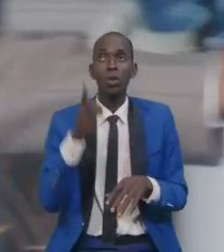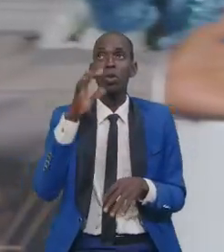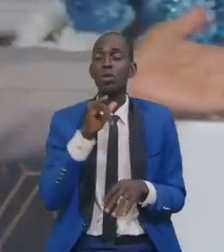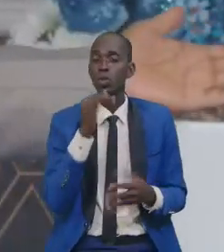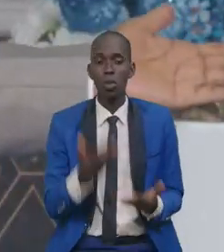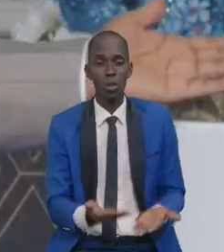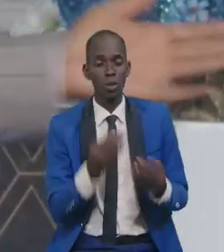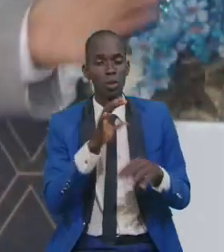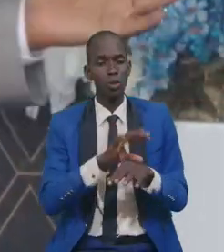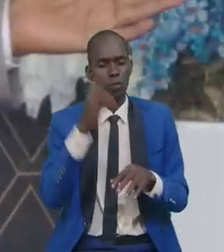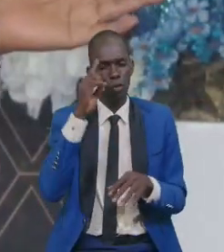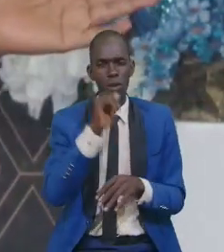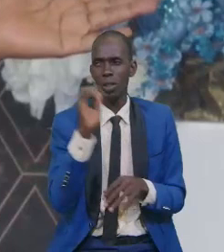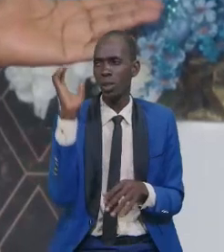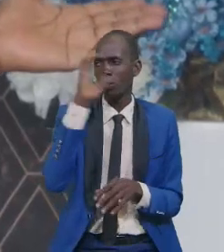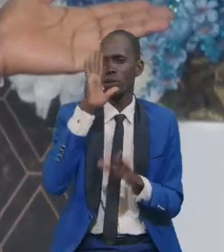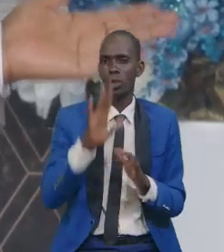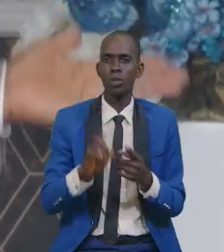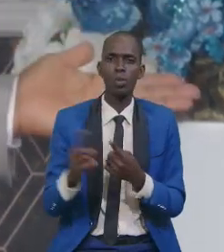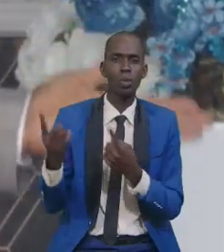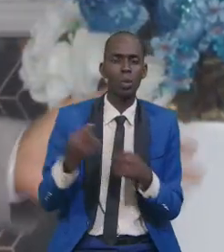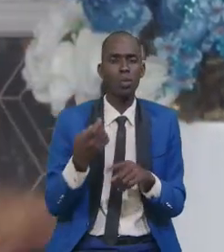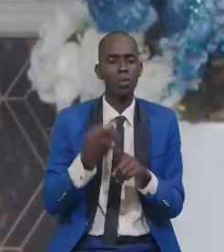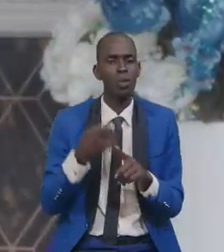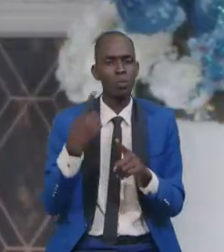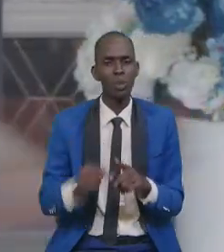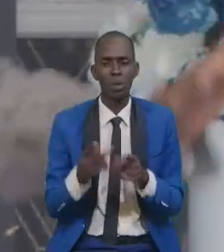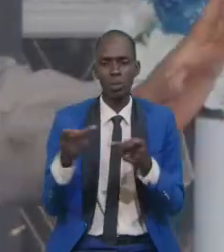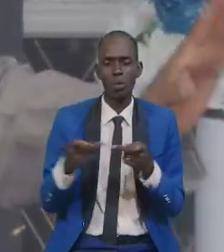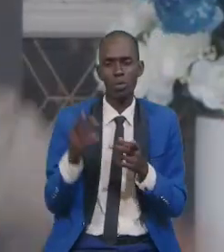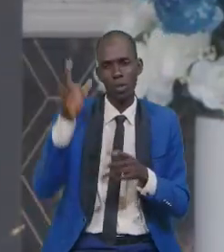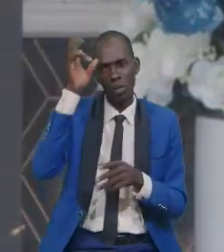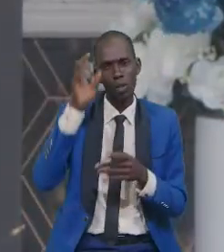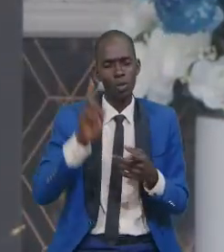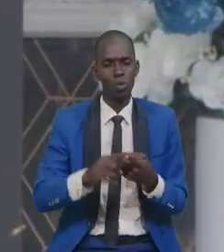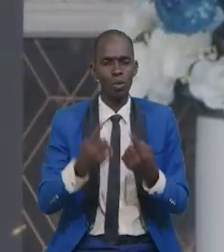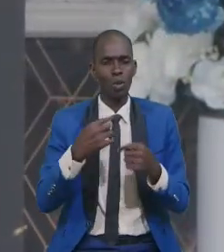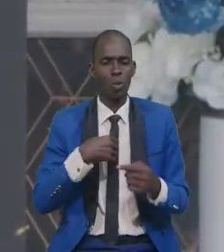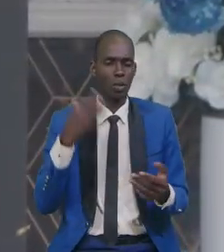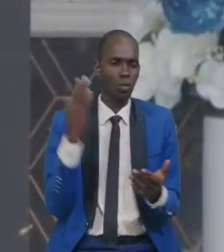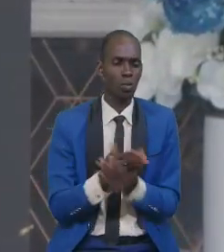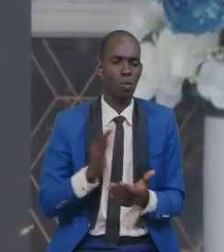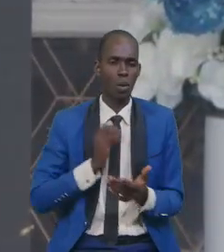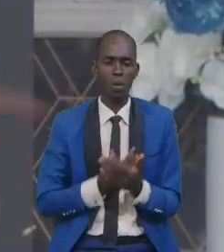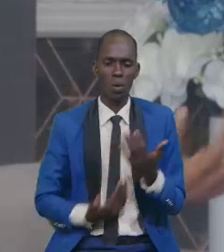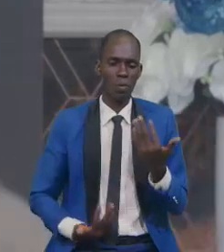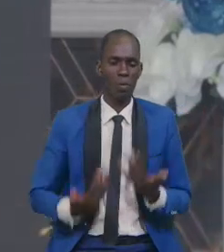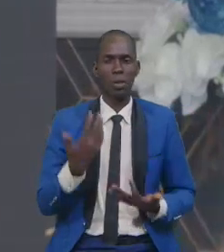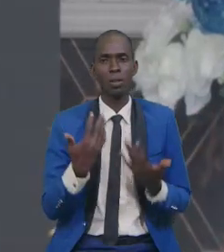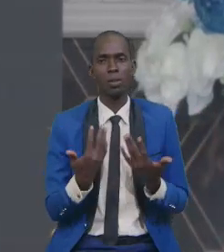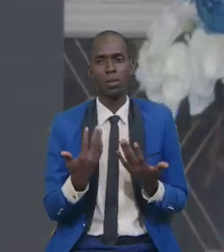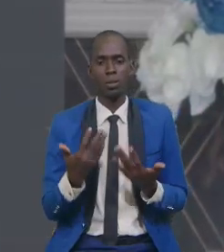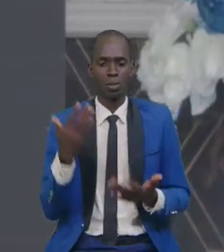to come from the camp of the devil to come and quench our fire, quench